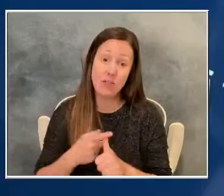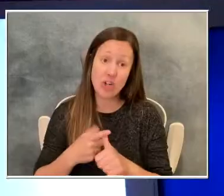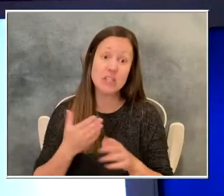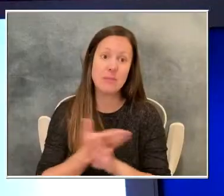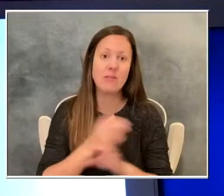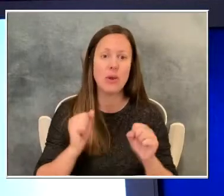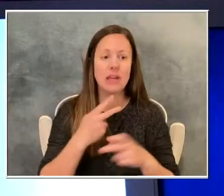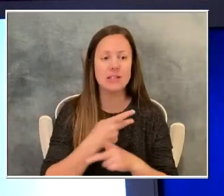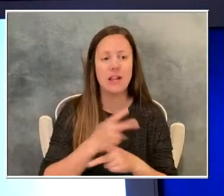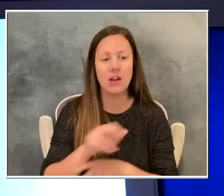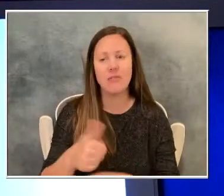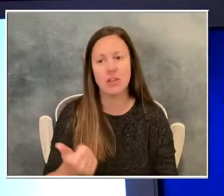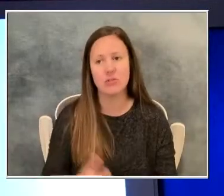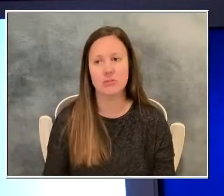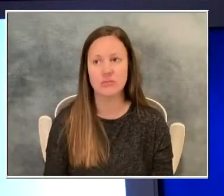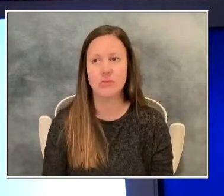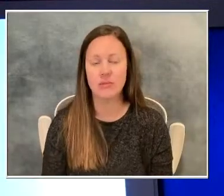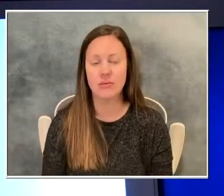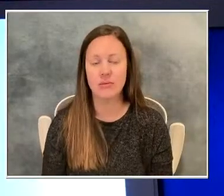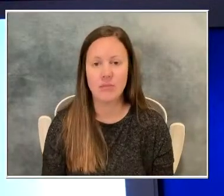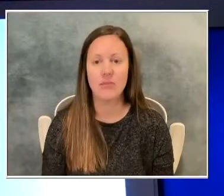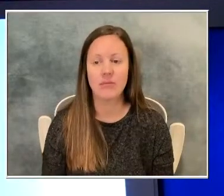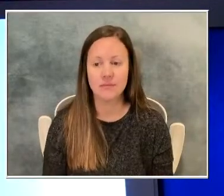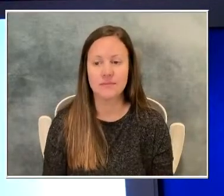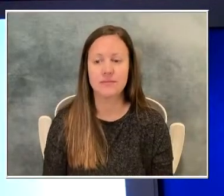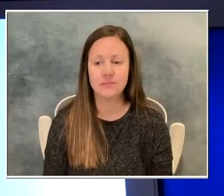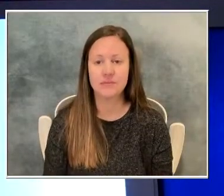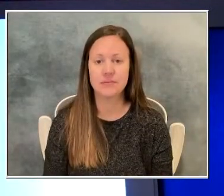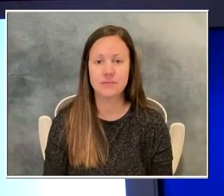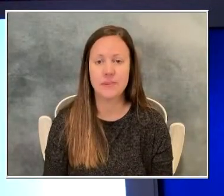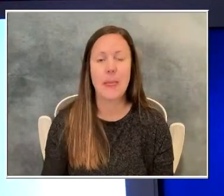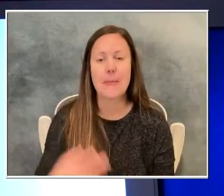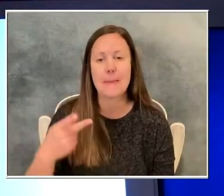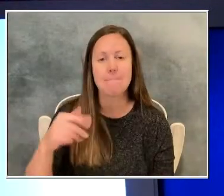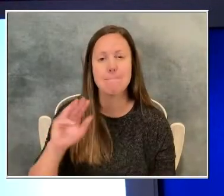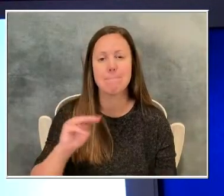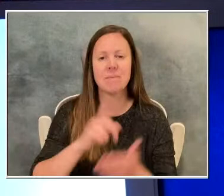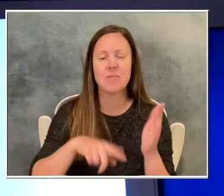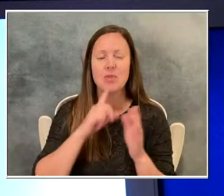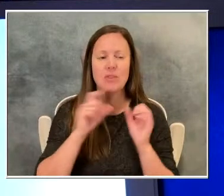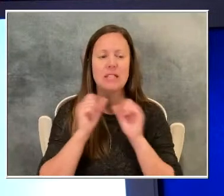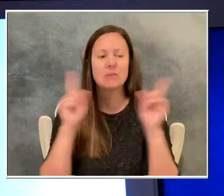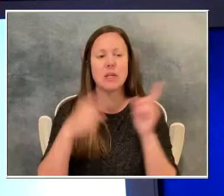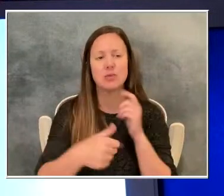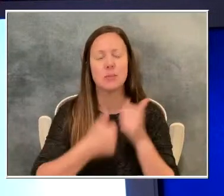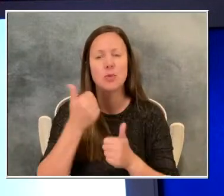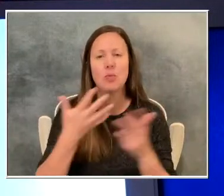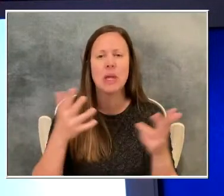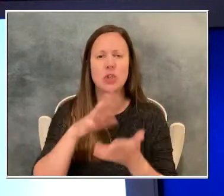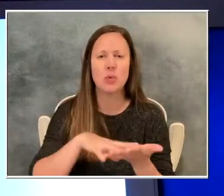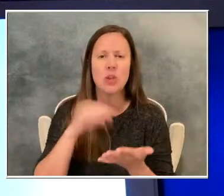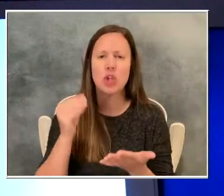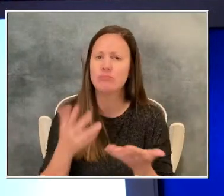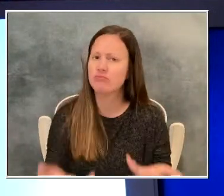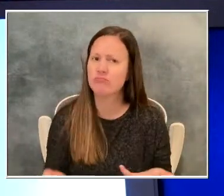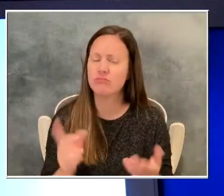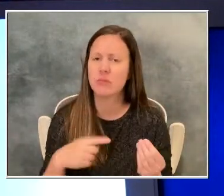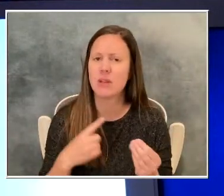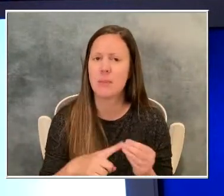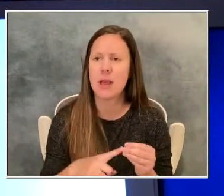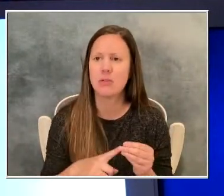one. It's a good way of looking at it. Pam, what surprised you the most? What did you learn? Is there anything you could share with us about just